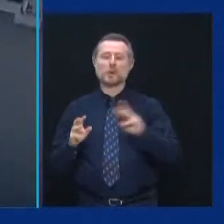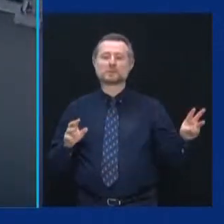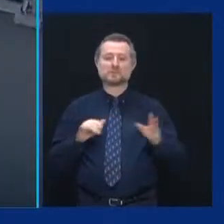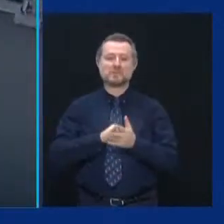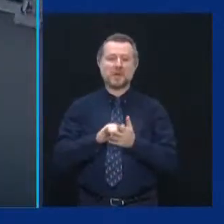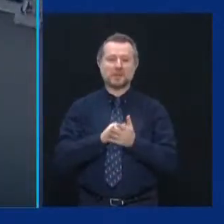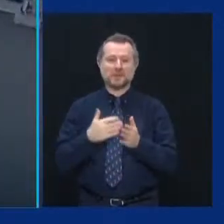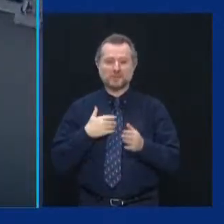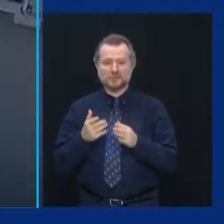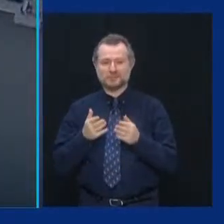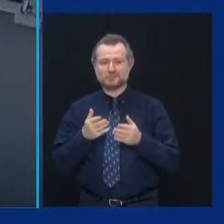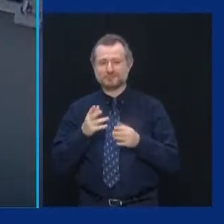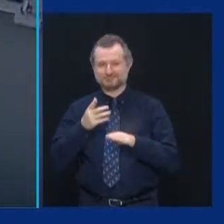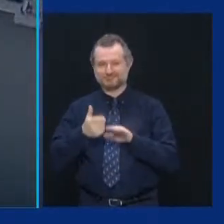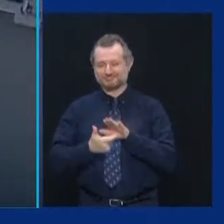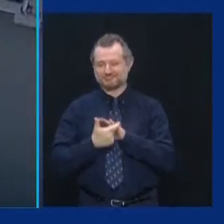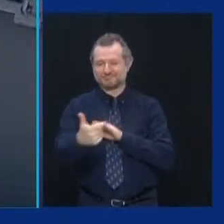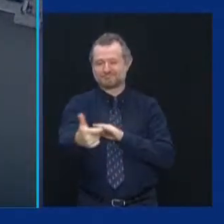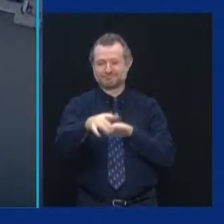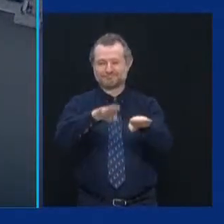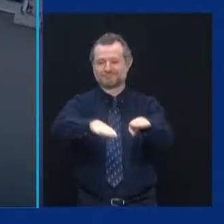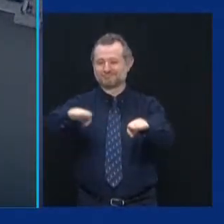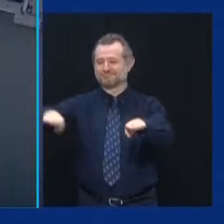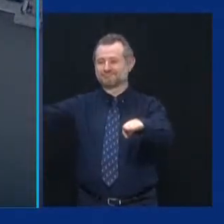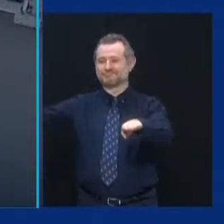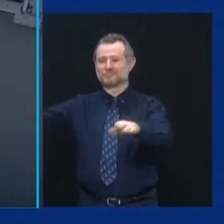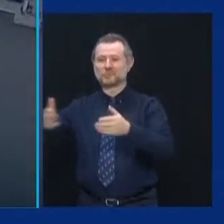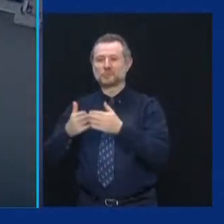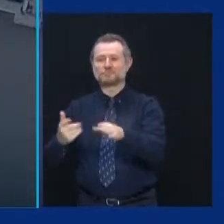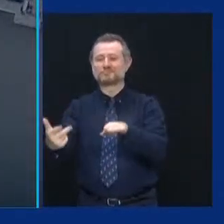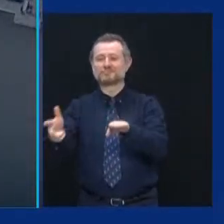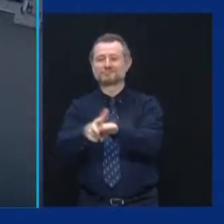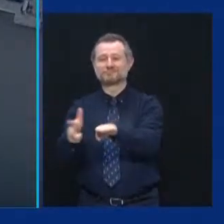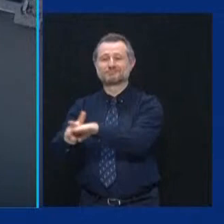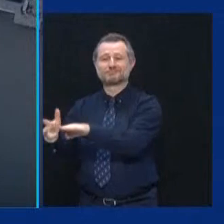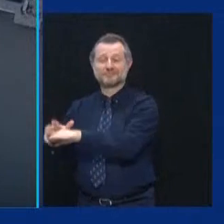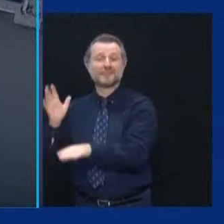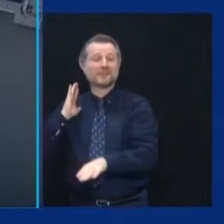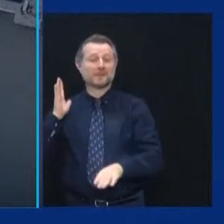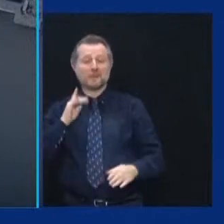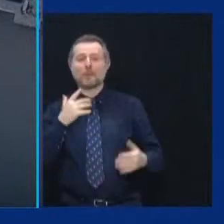which is just a phenomenally